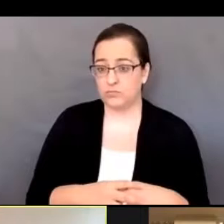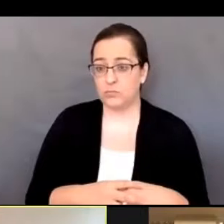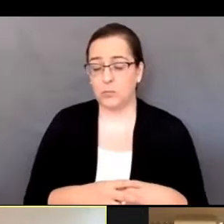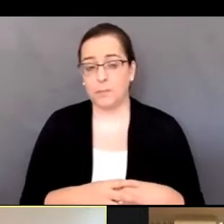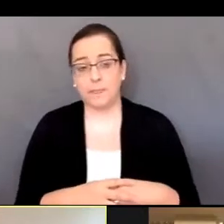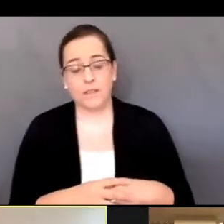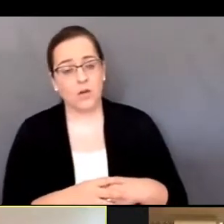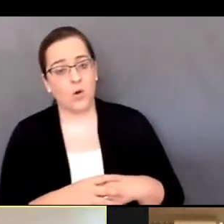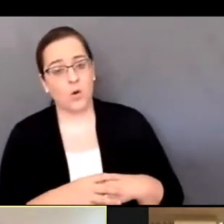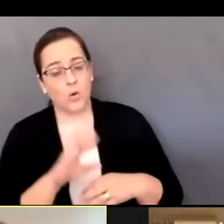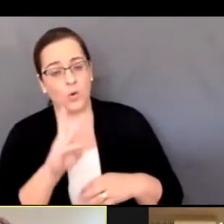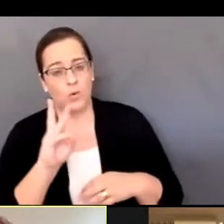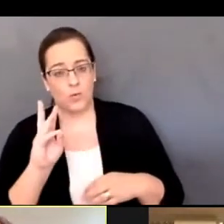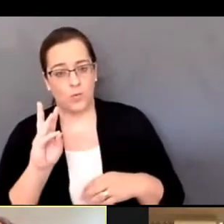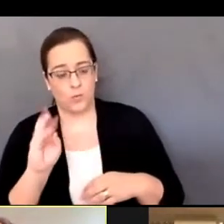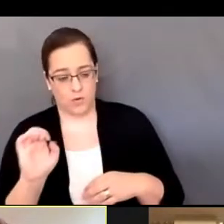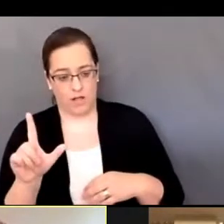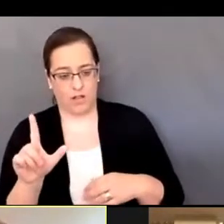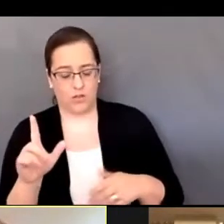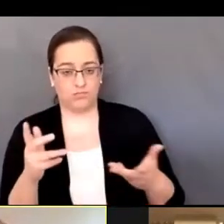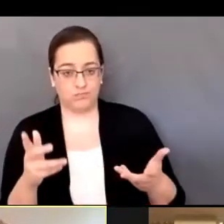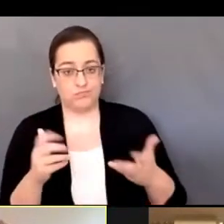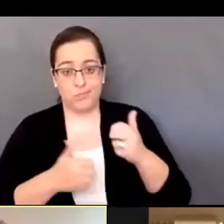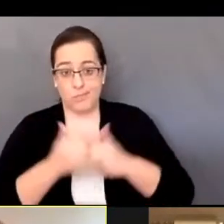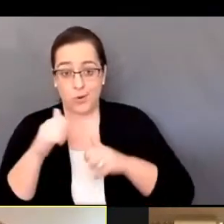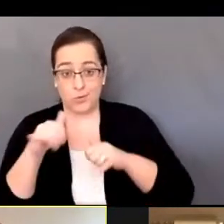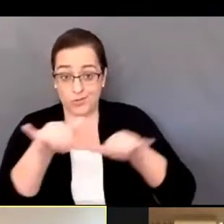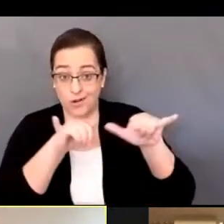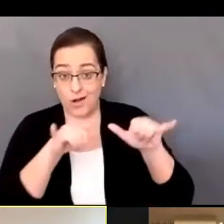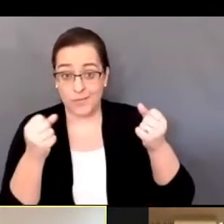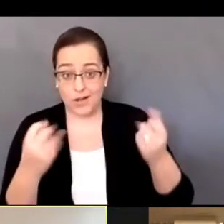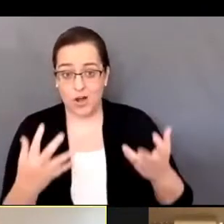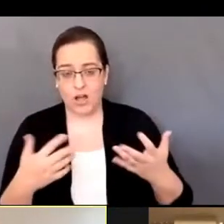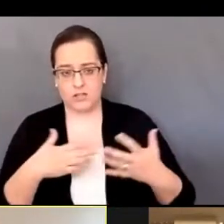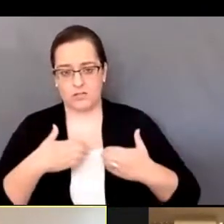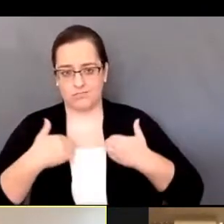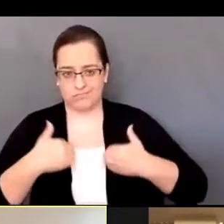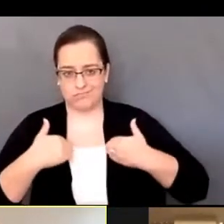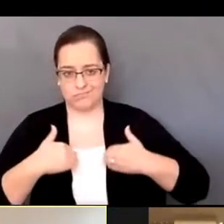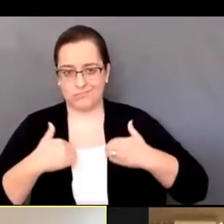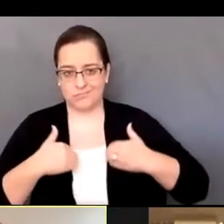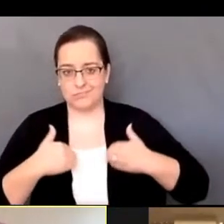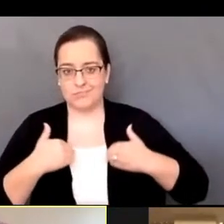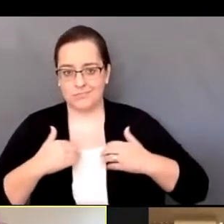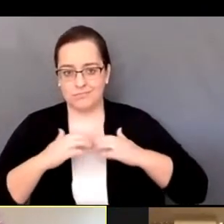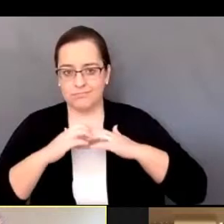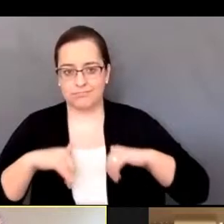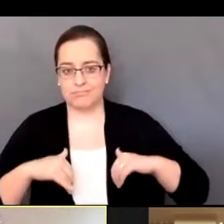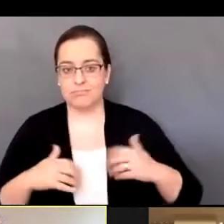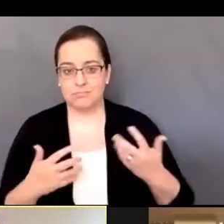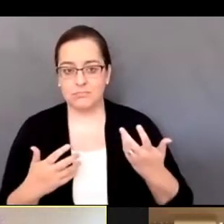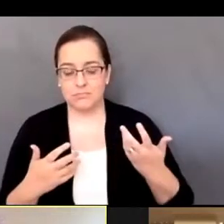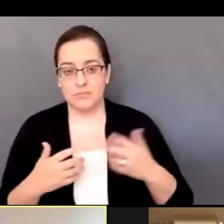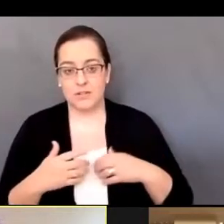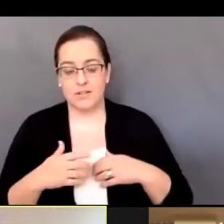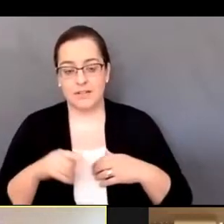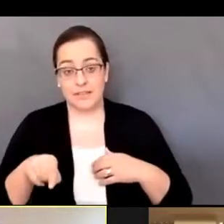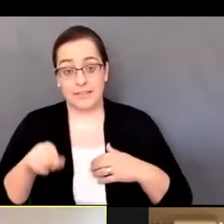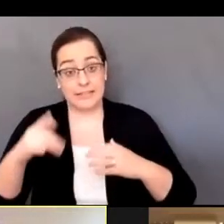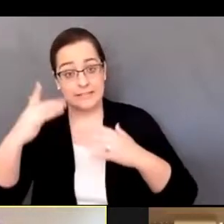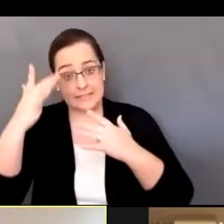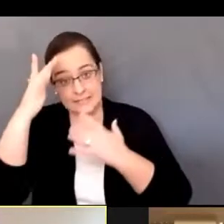Well, so it's the most common cause, obviously, is respiratory failure. This